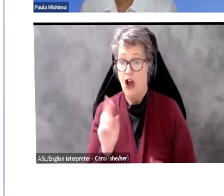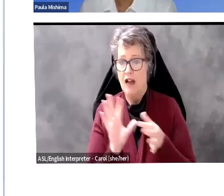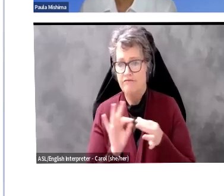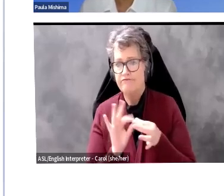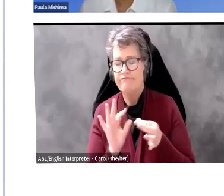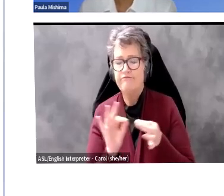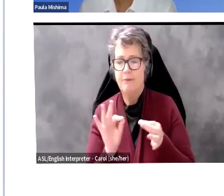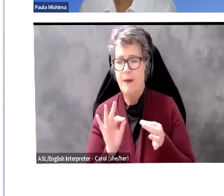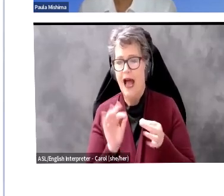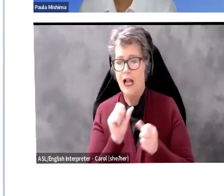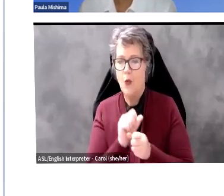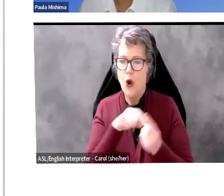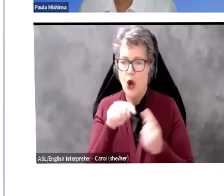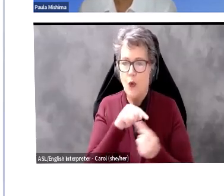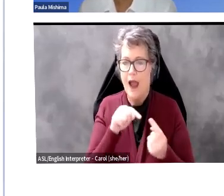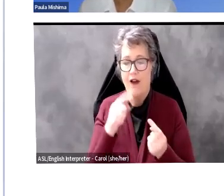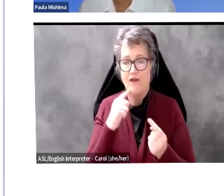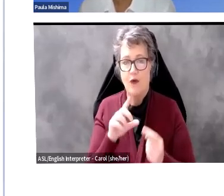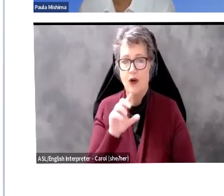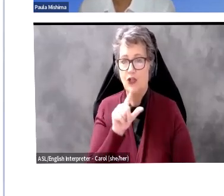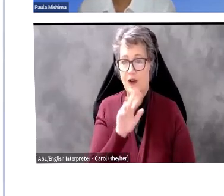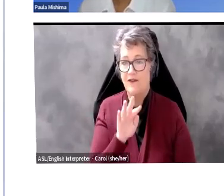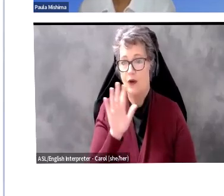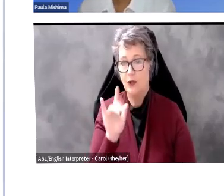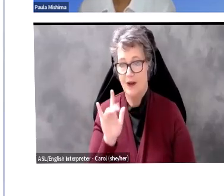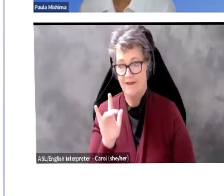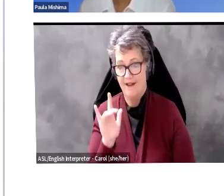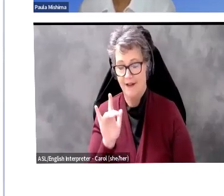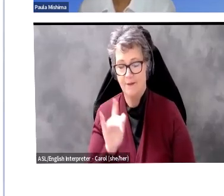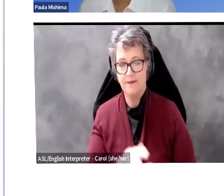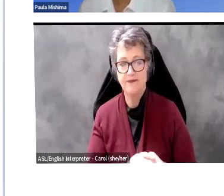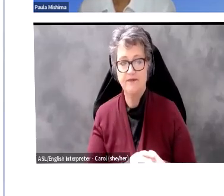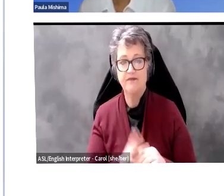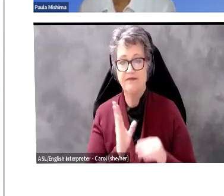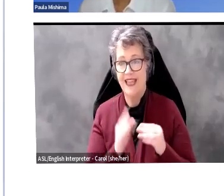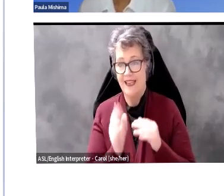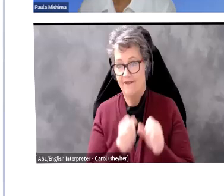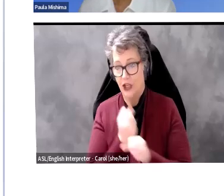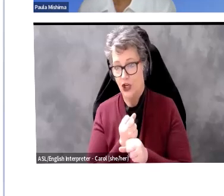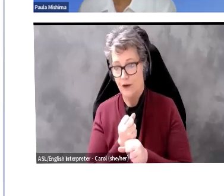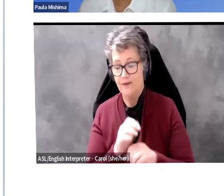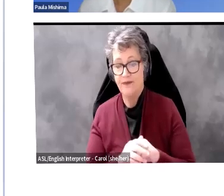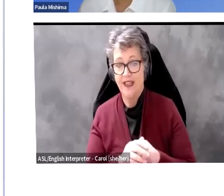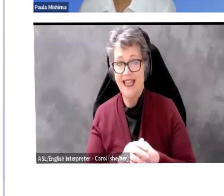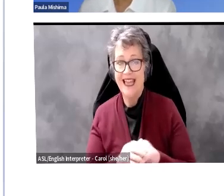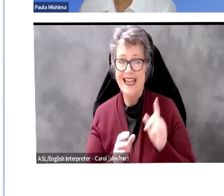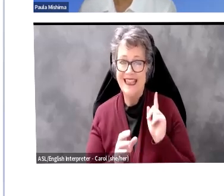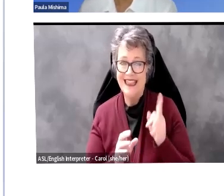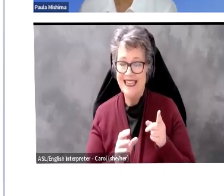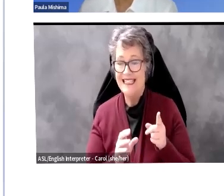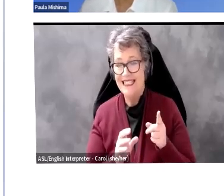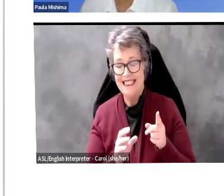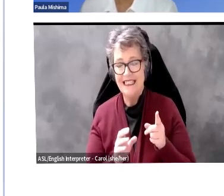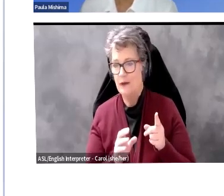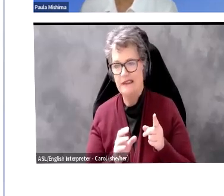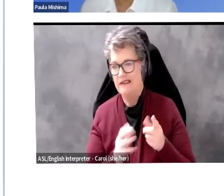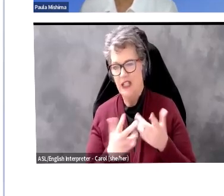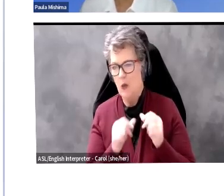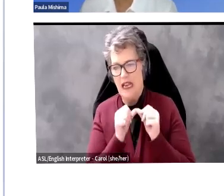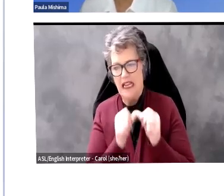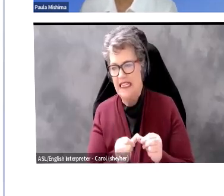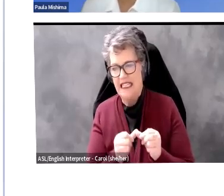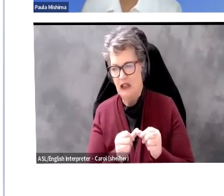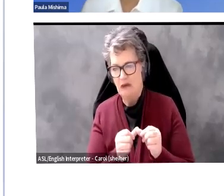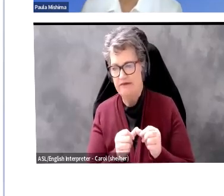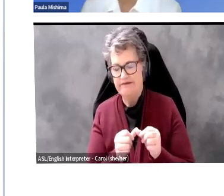couple kind of workarounds for 24, 25 end of year. And those are workarounds that we don't want to continue as workarounds.